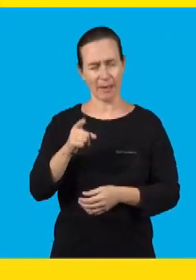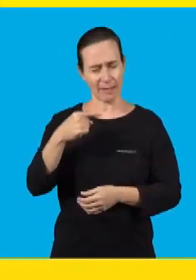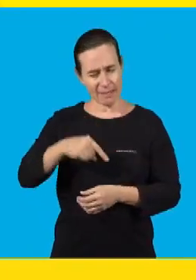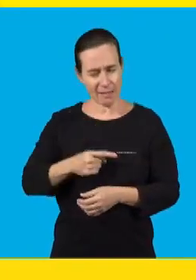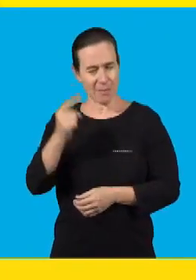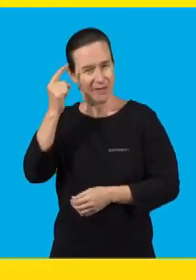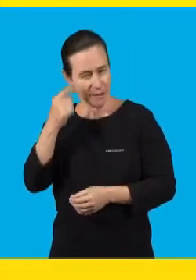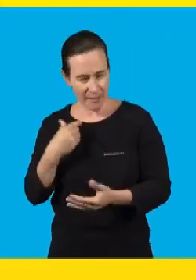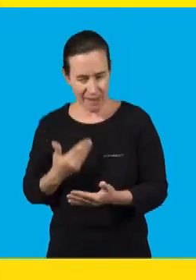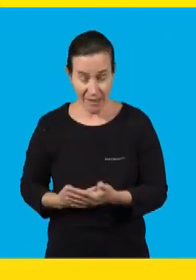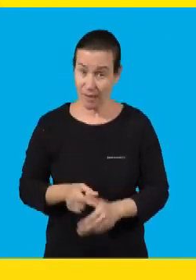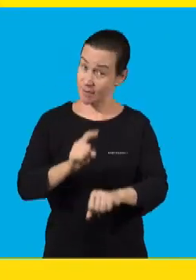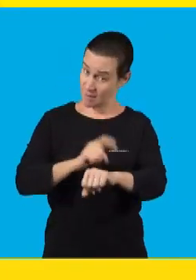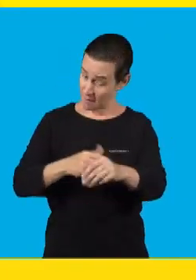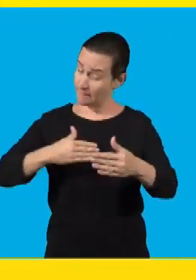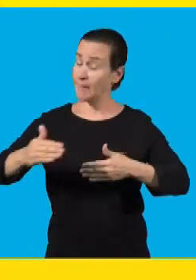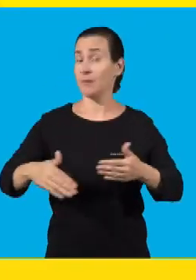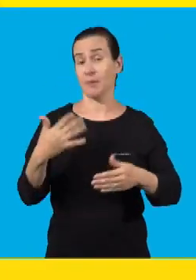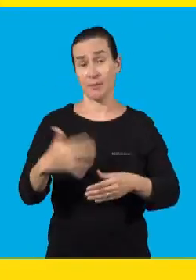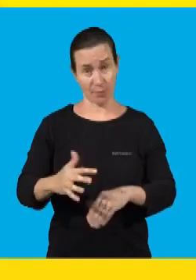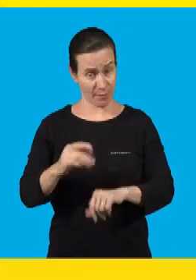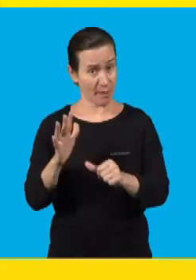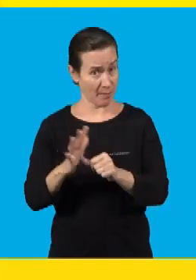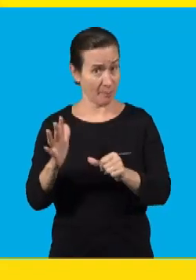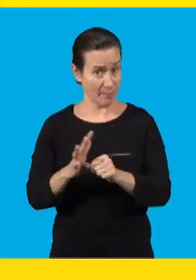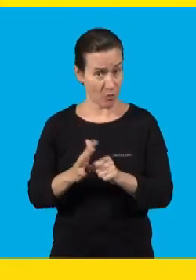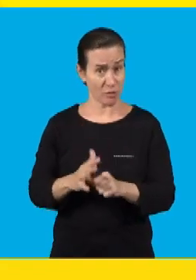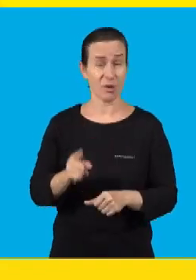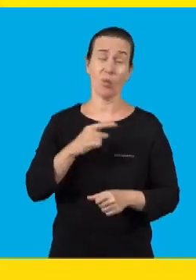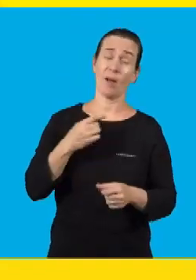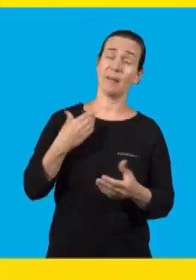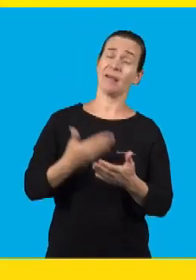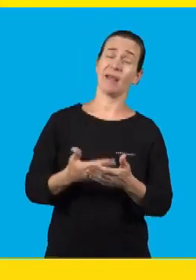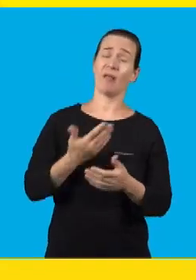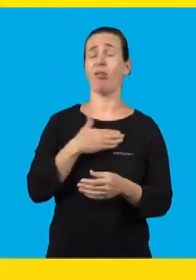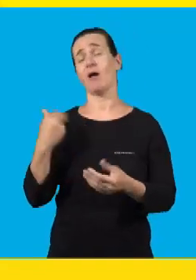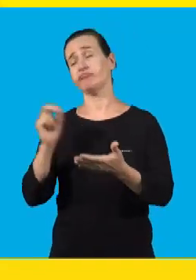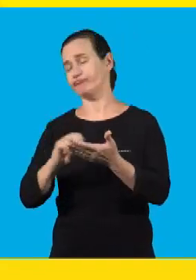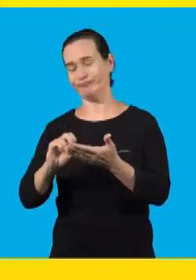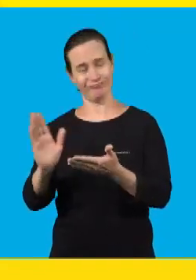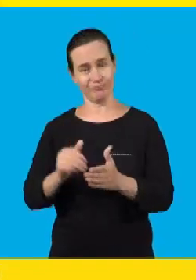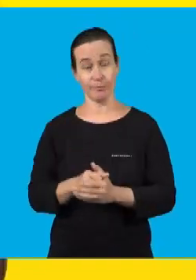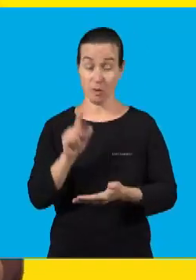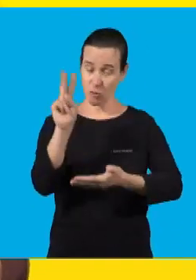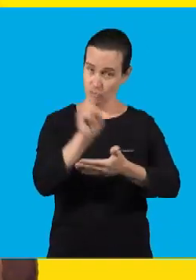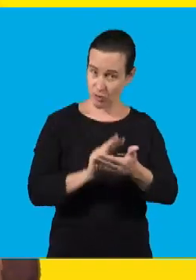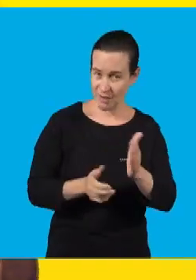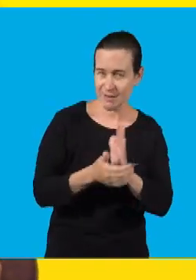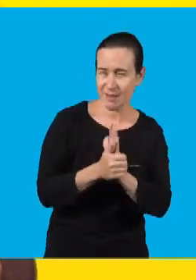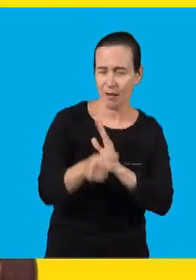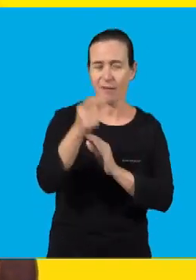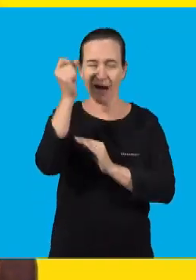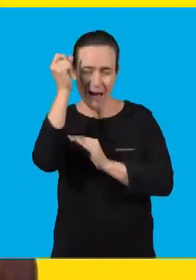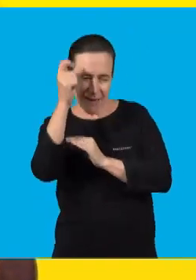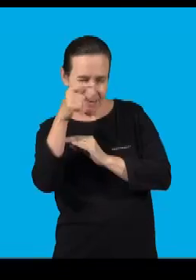critical thinking skills. Time management is paramount because you are time bound in the exam room, okay? Reading skills